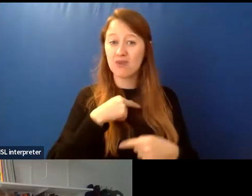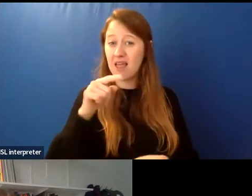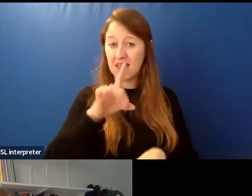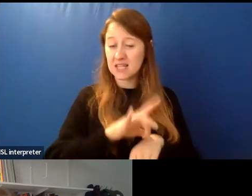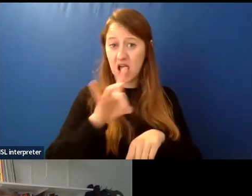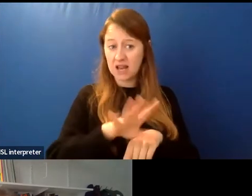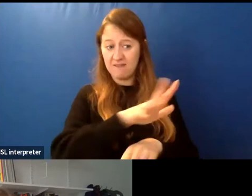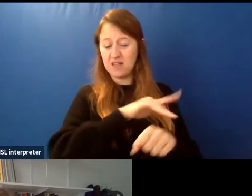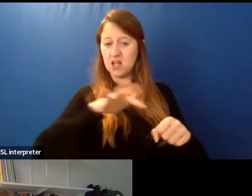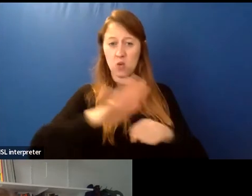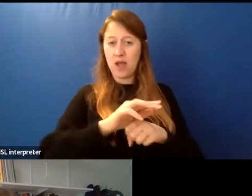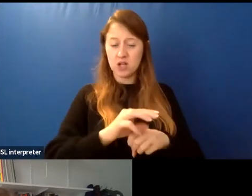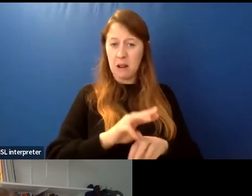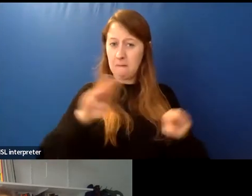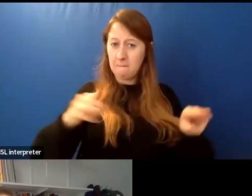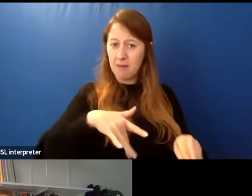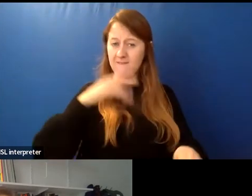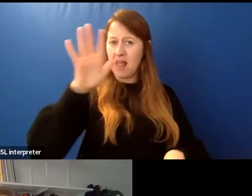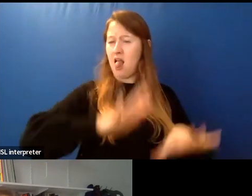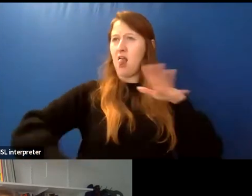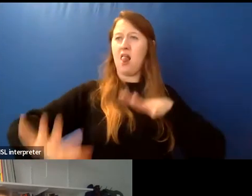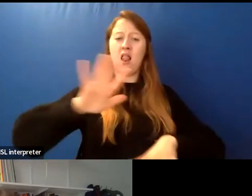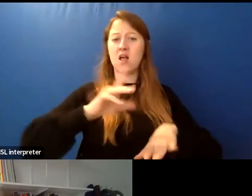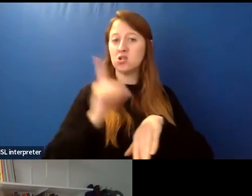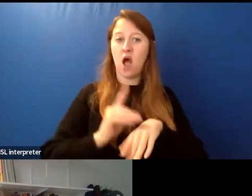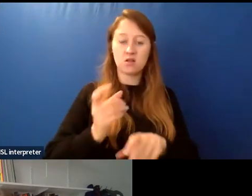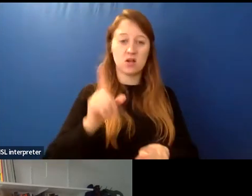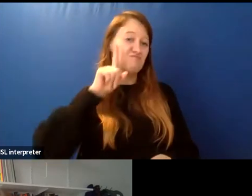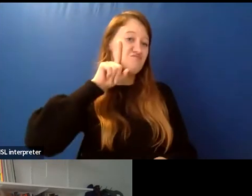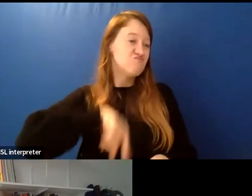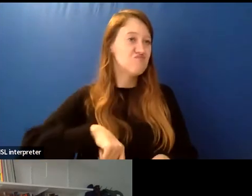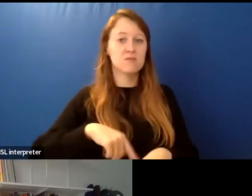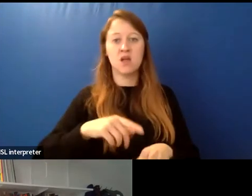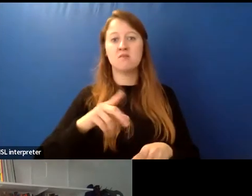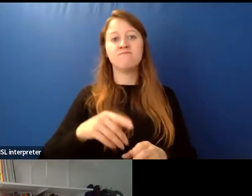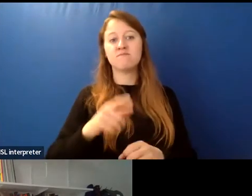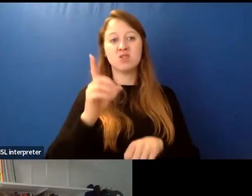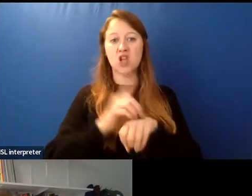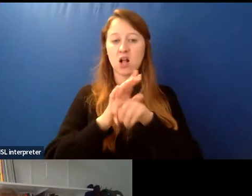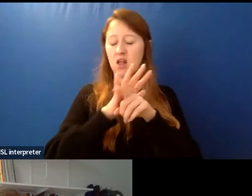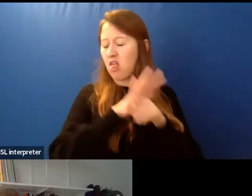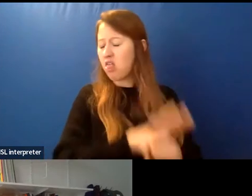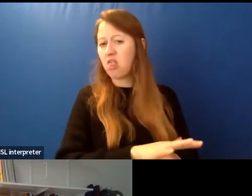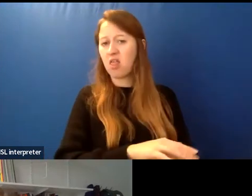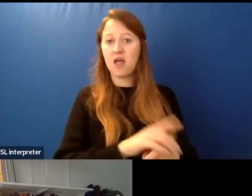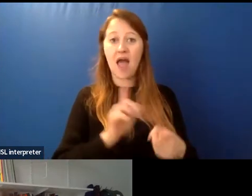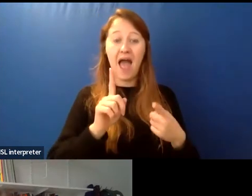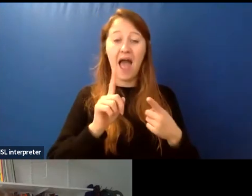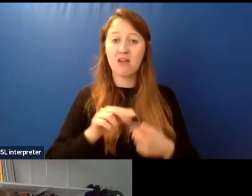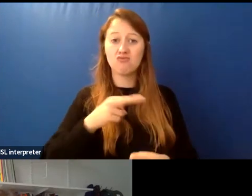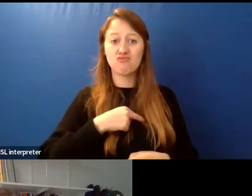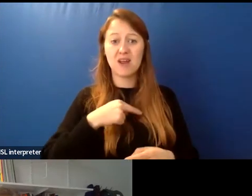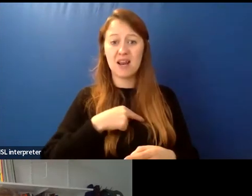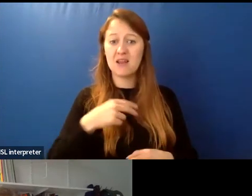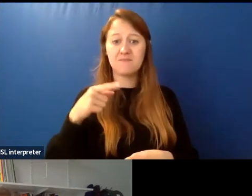They feel a lot of dread about traveling. They have to deal with really heart-wrenching questions about if or how